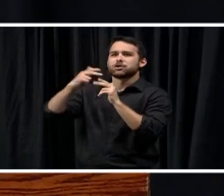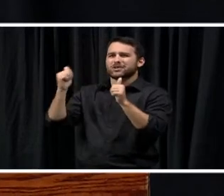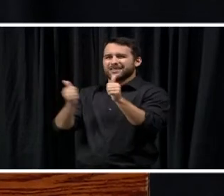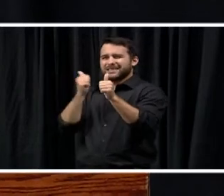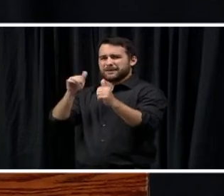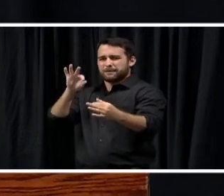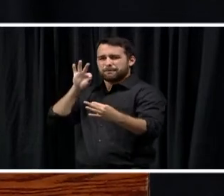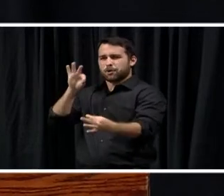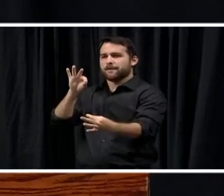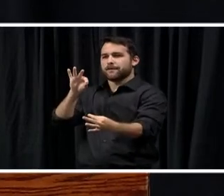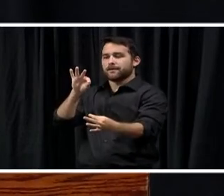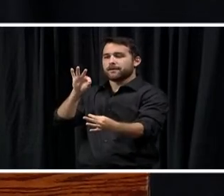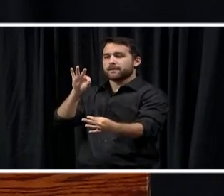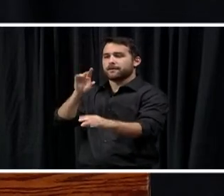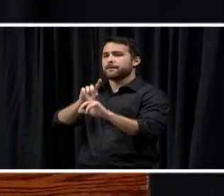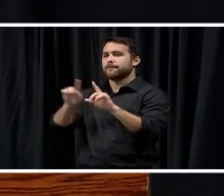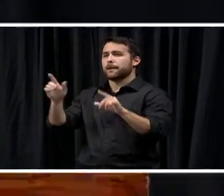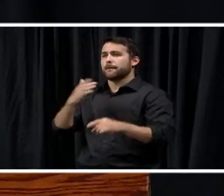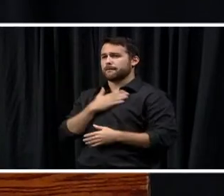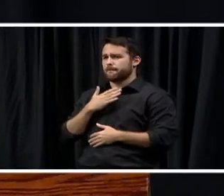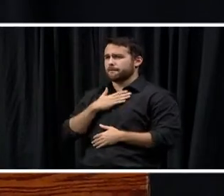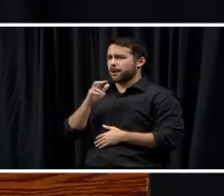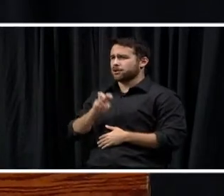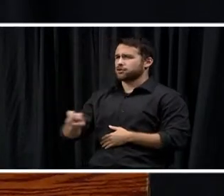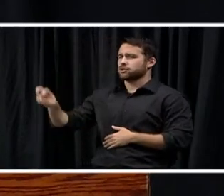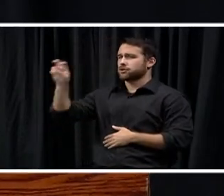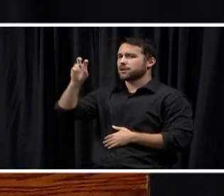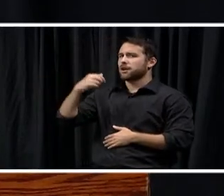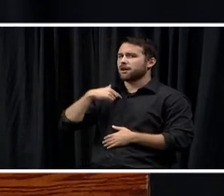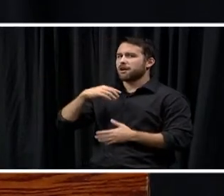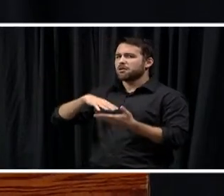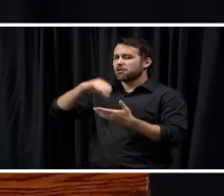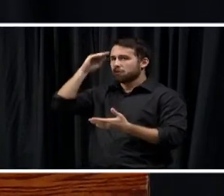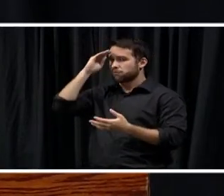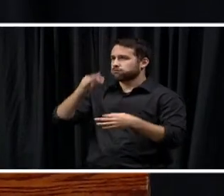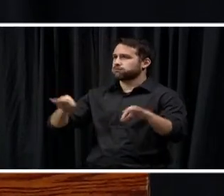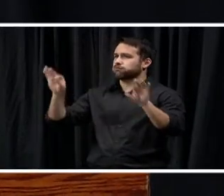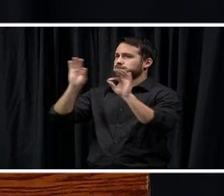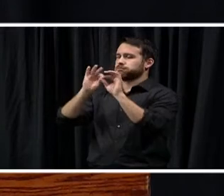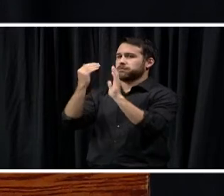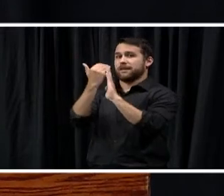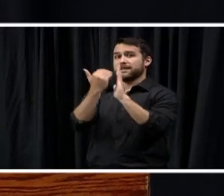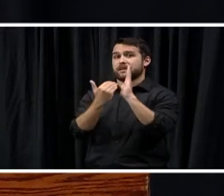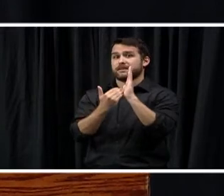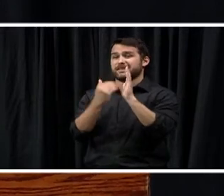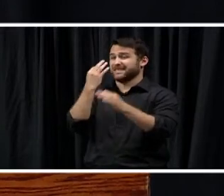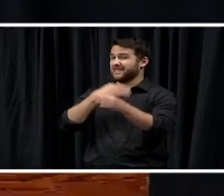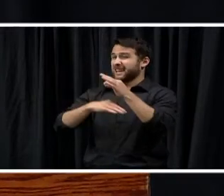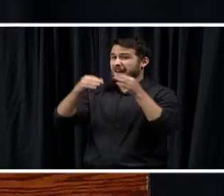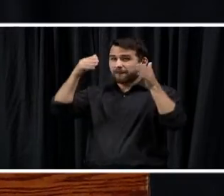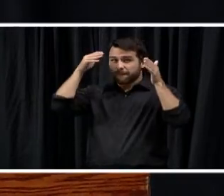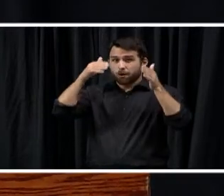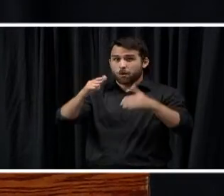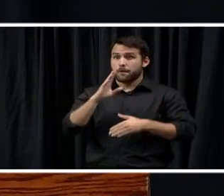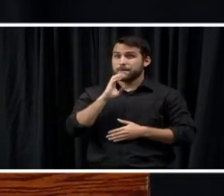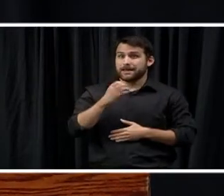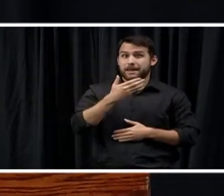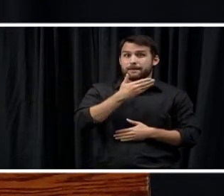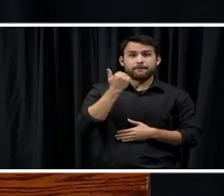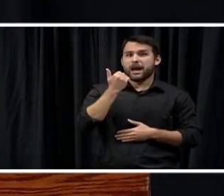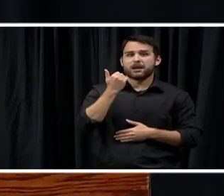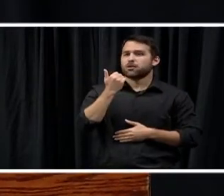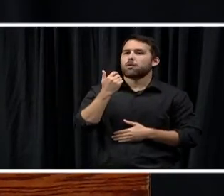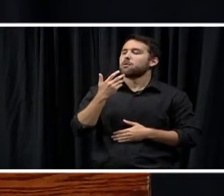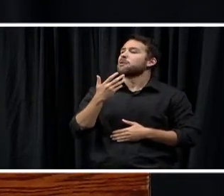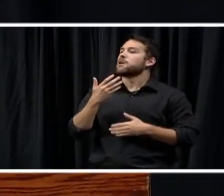work. But through my journey, I've come to learn a very valuable lesson. Instead of focusing on being the best, I found that being among the best is